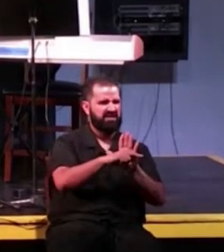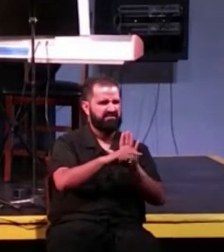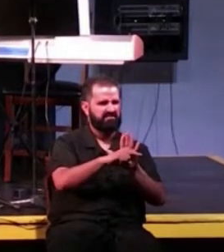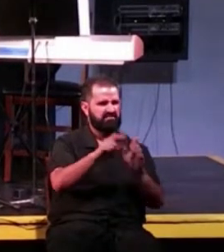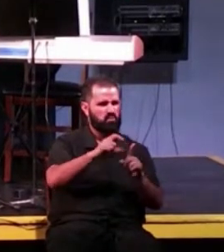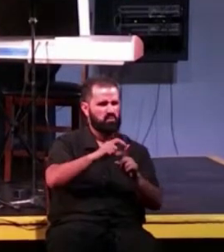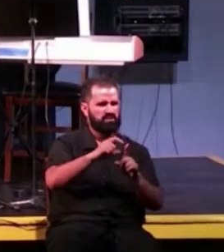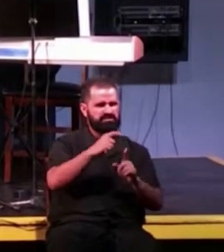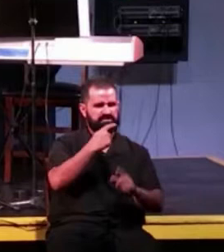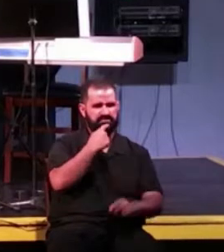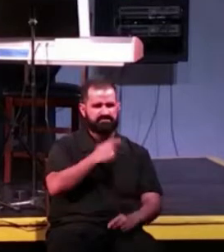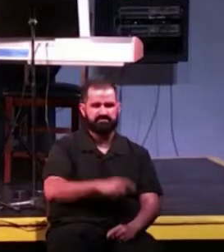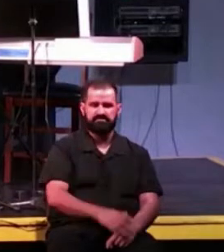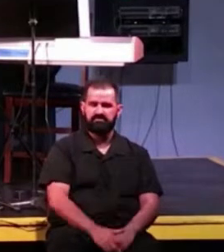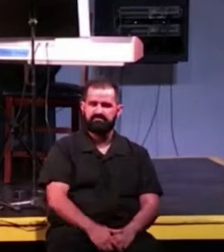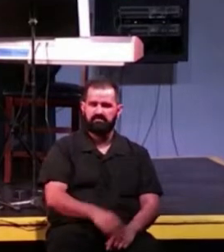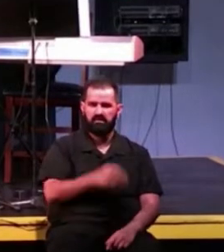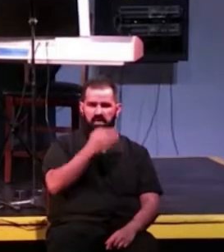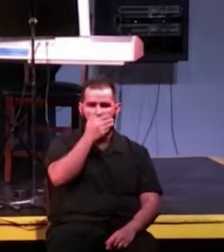is.